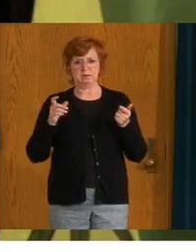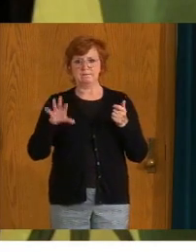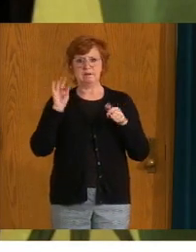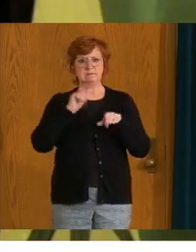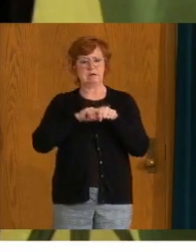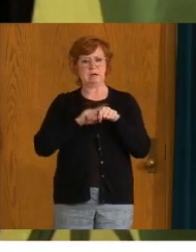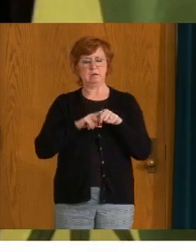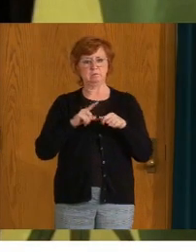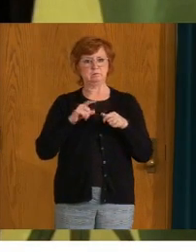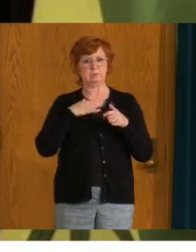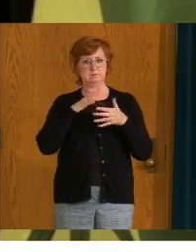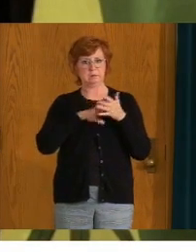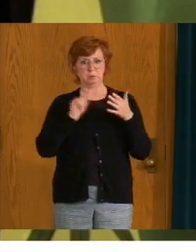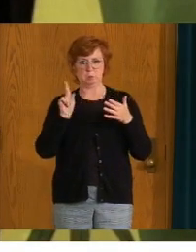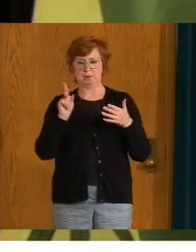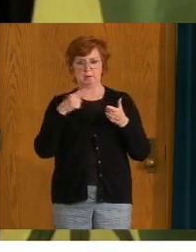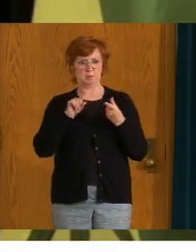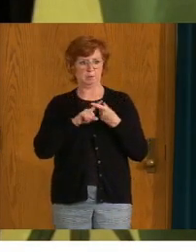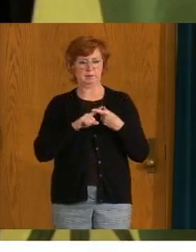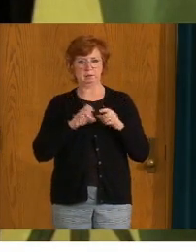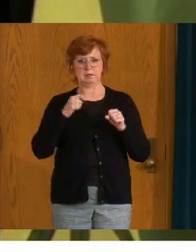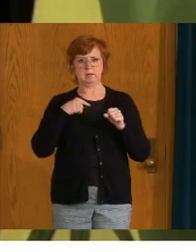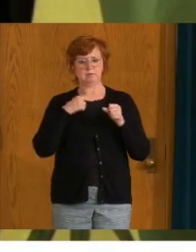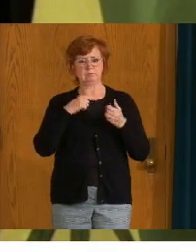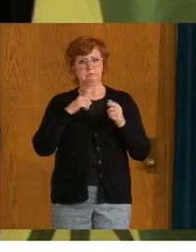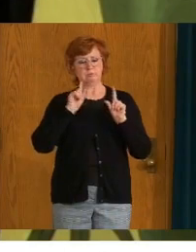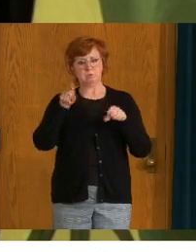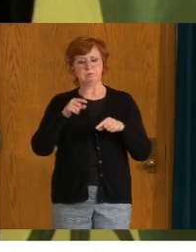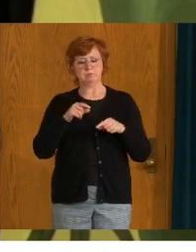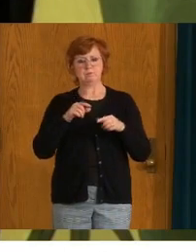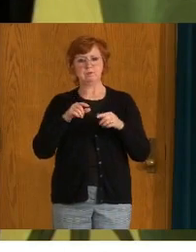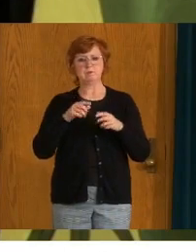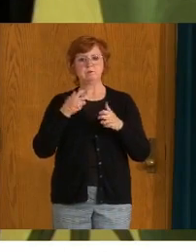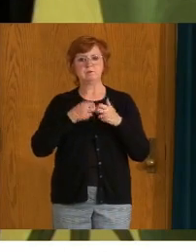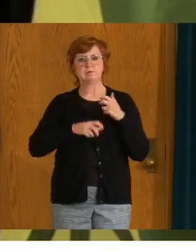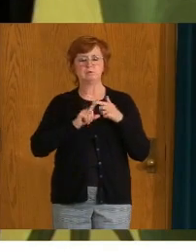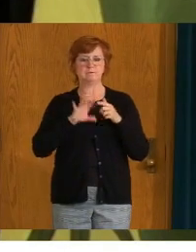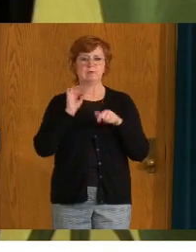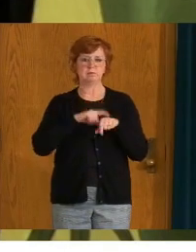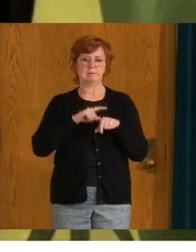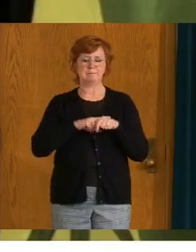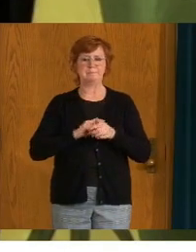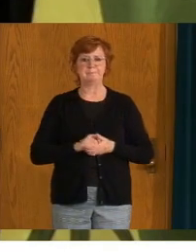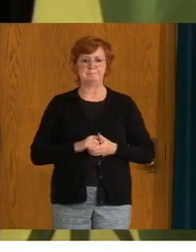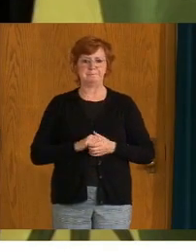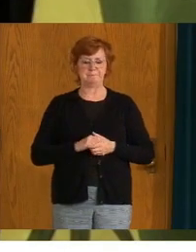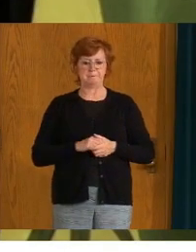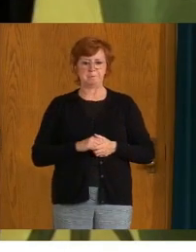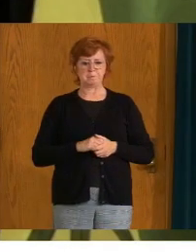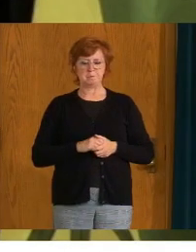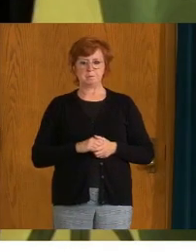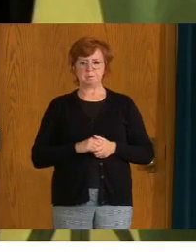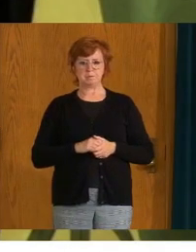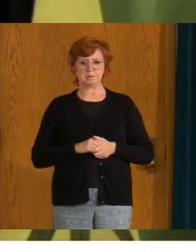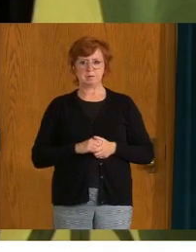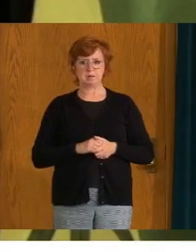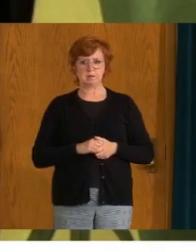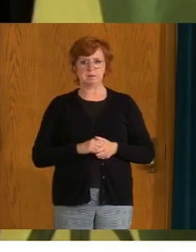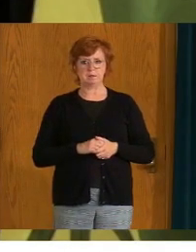time to go out and ultimately schedule a vaccine and go out and get that vaccine. We had tried to make efforts